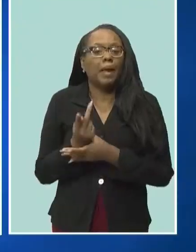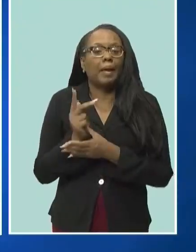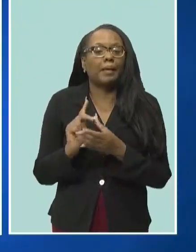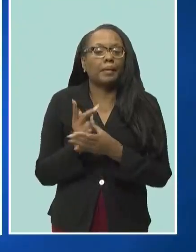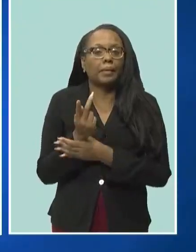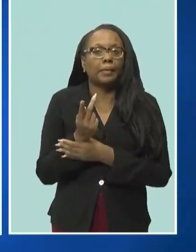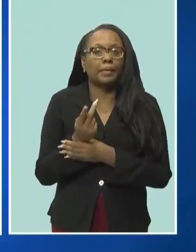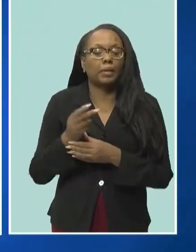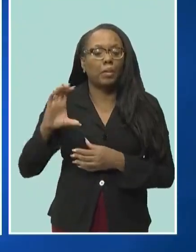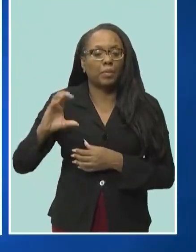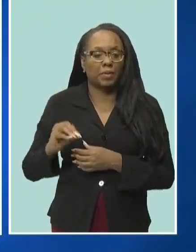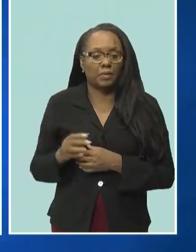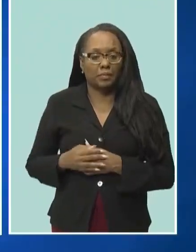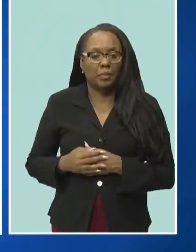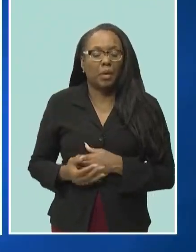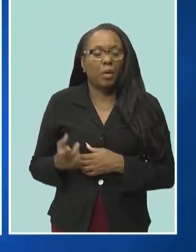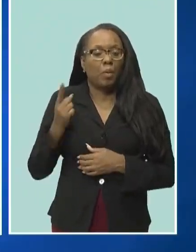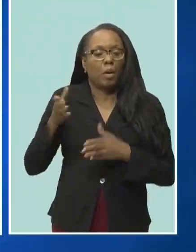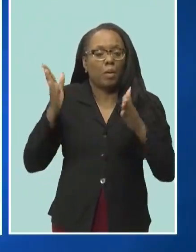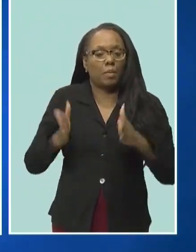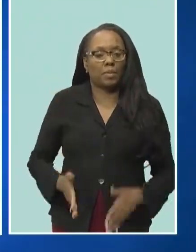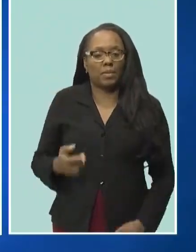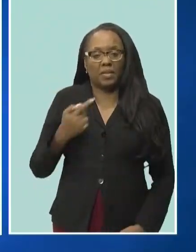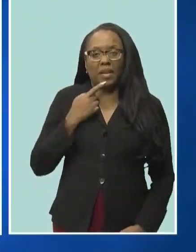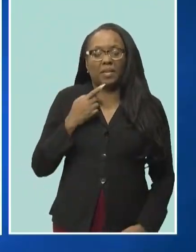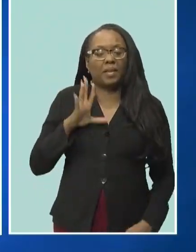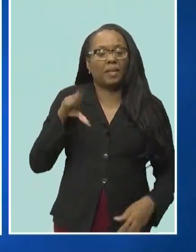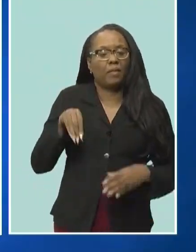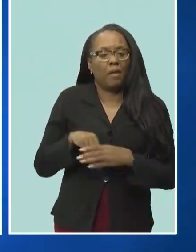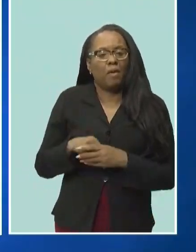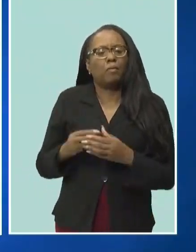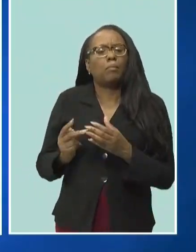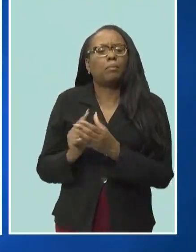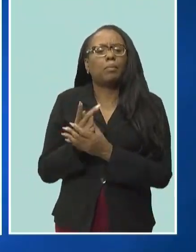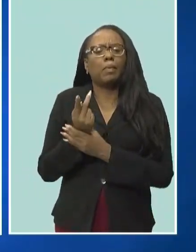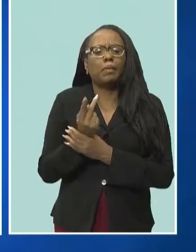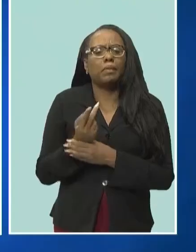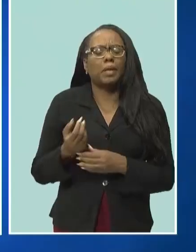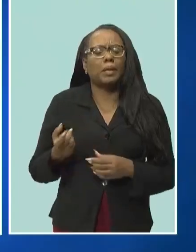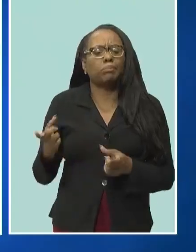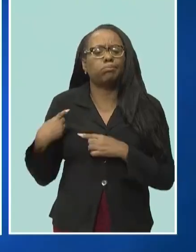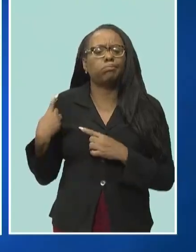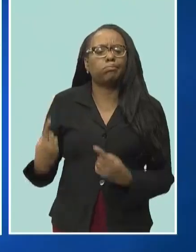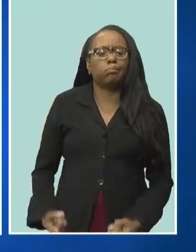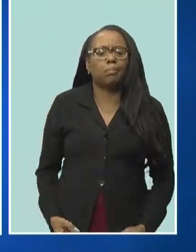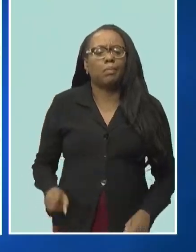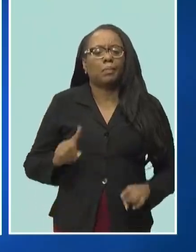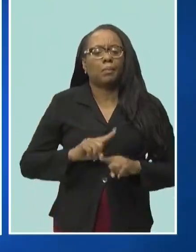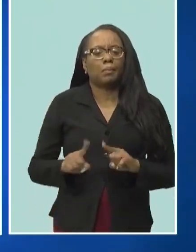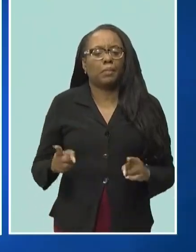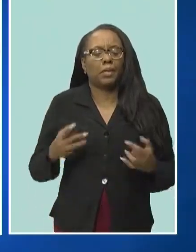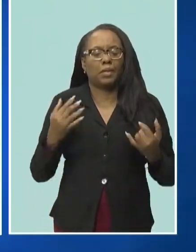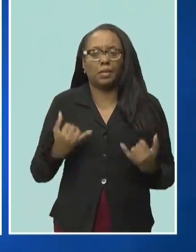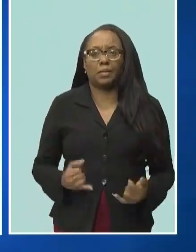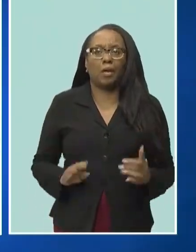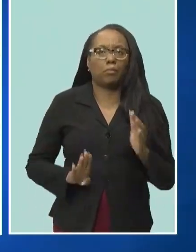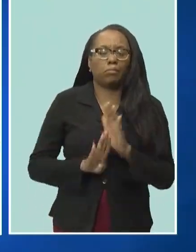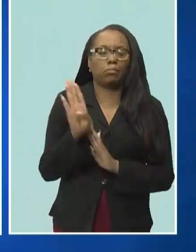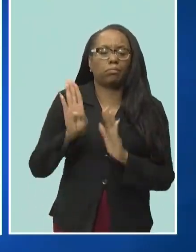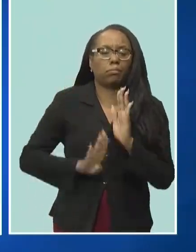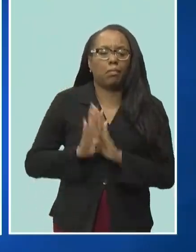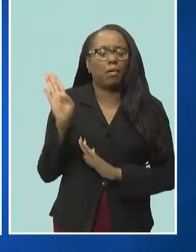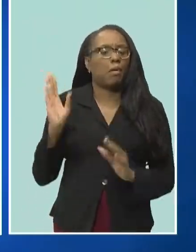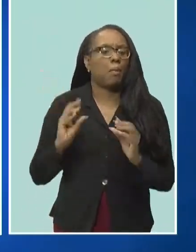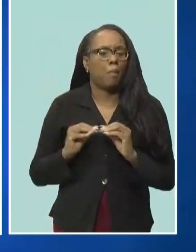Carl Sargent tells the Business Report he has been in gardening for a number of years, but the development of the West Terrace-based operation has been